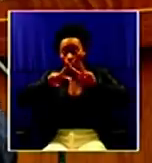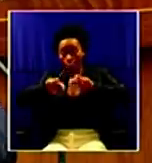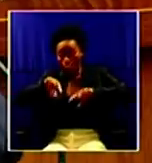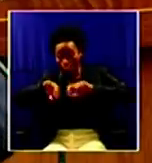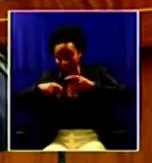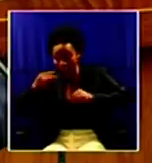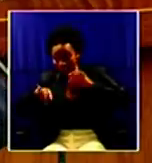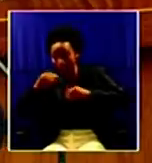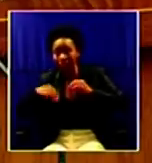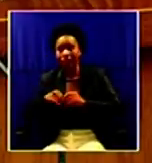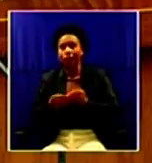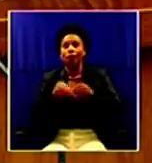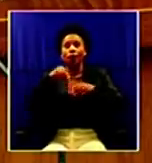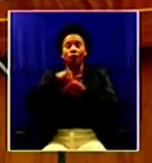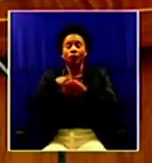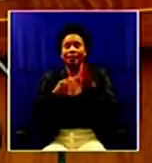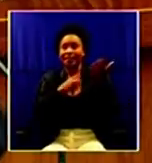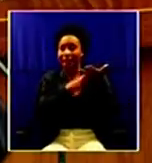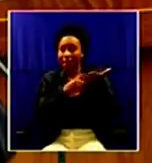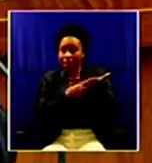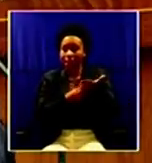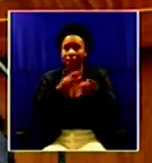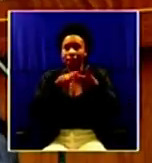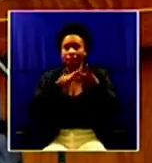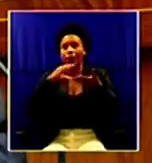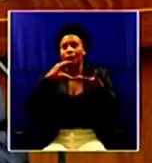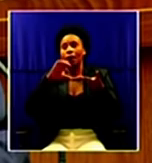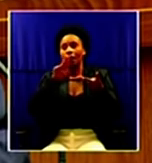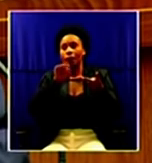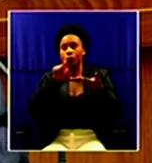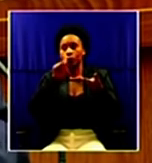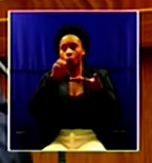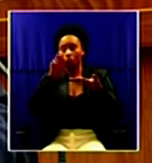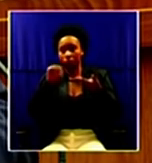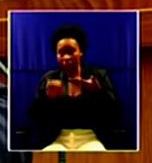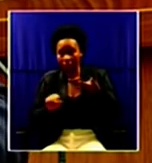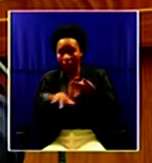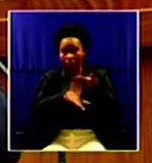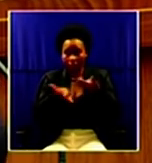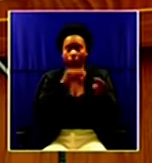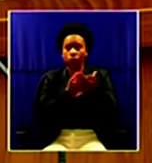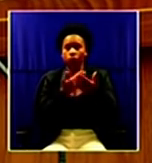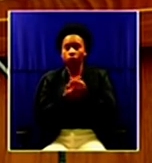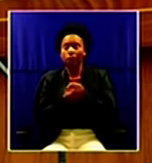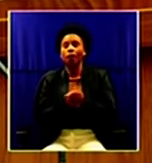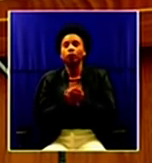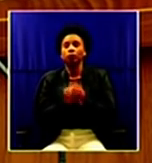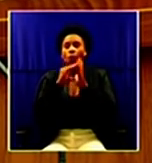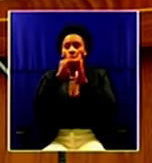the tax and customs areas to renew its focus on the abuse of transfer